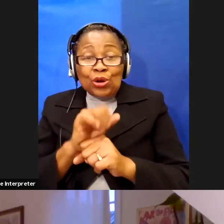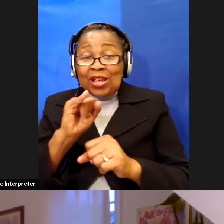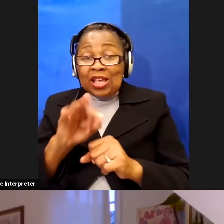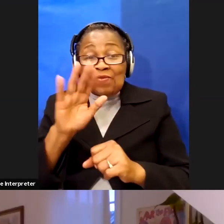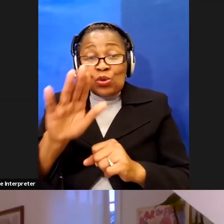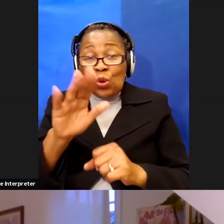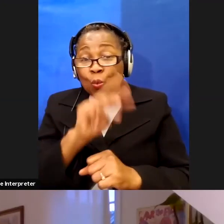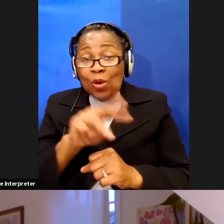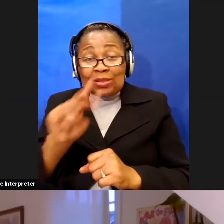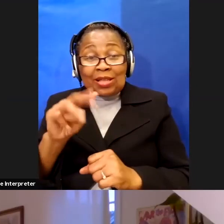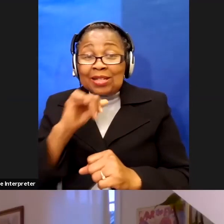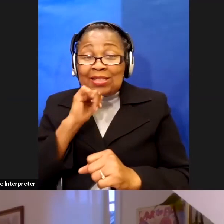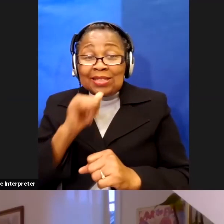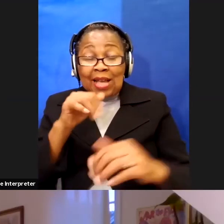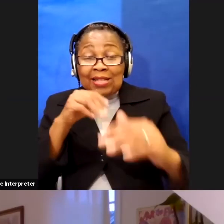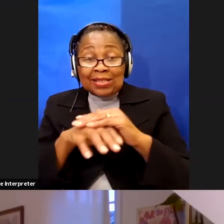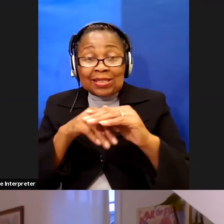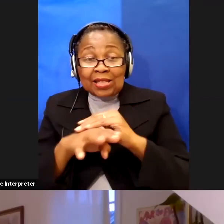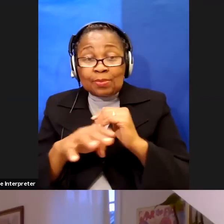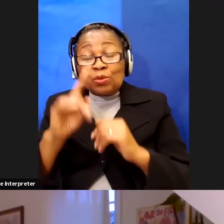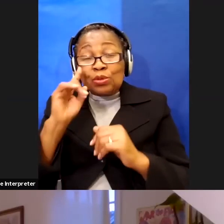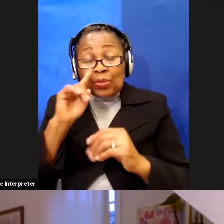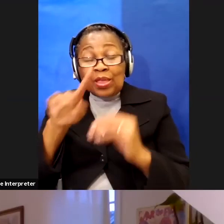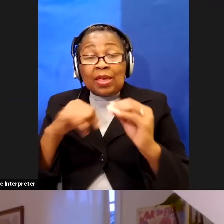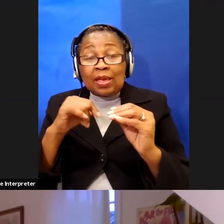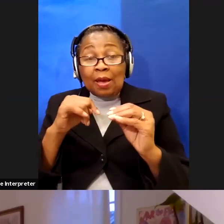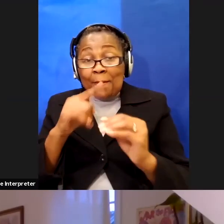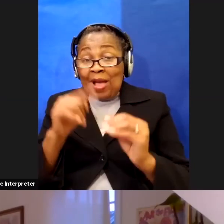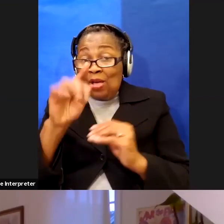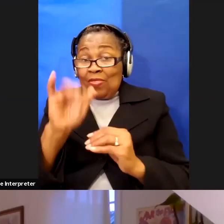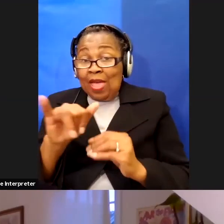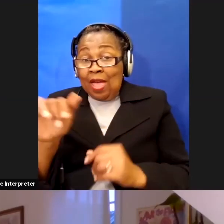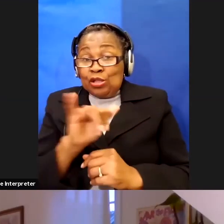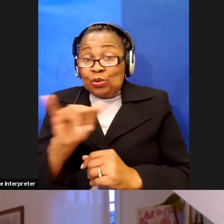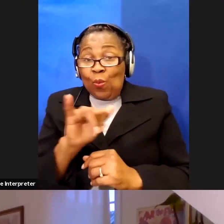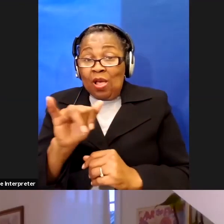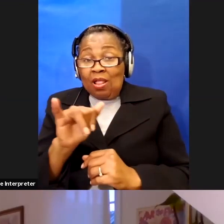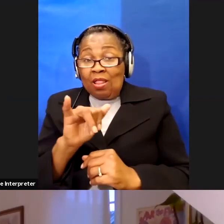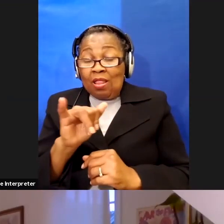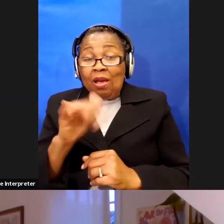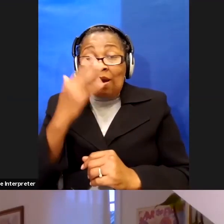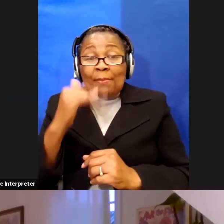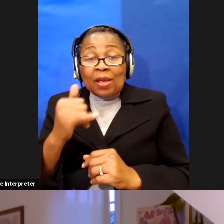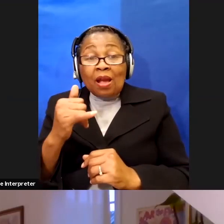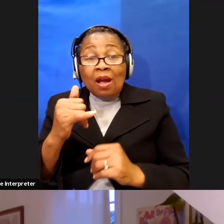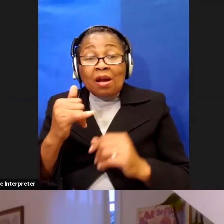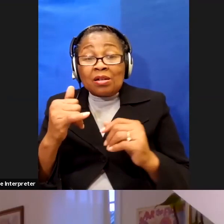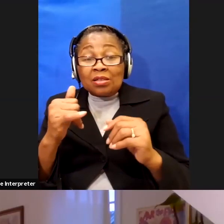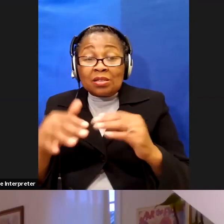not accessible. So think really hard about that as well, because up until the